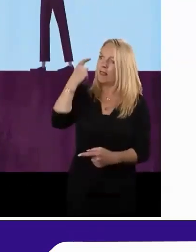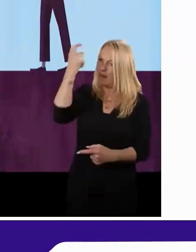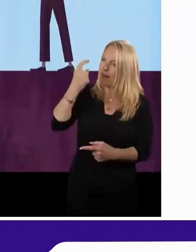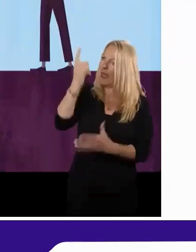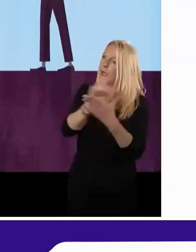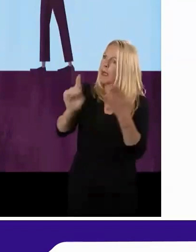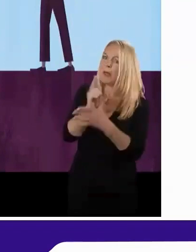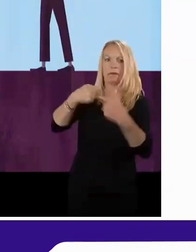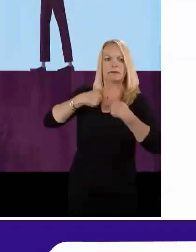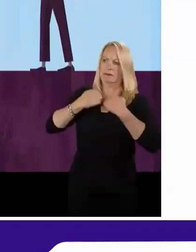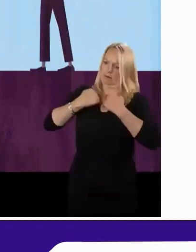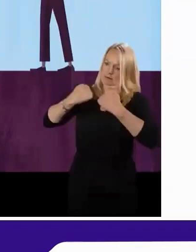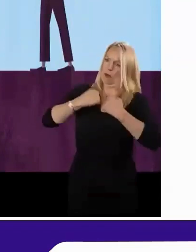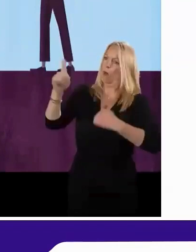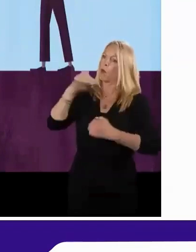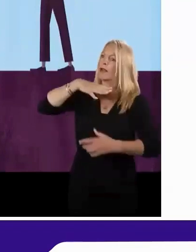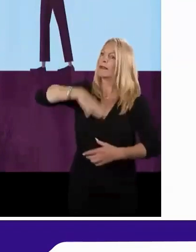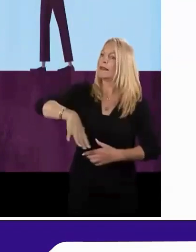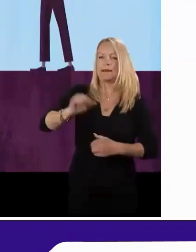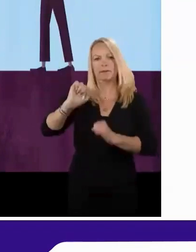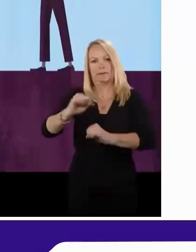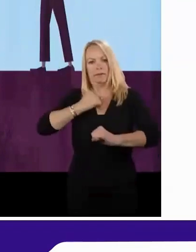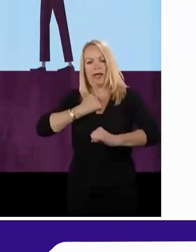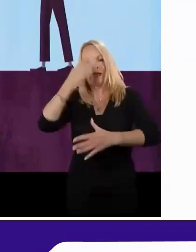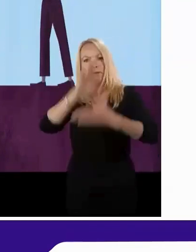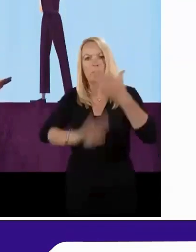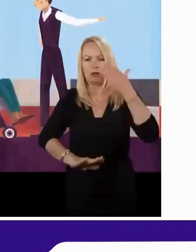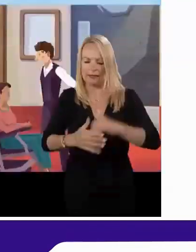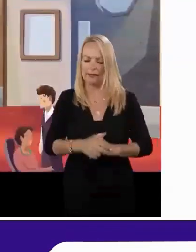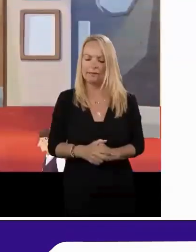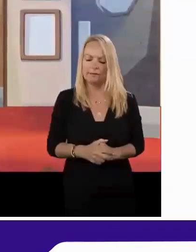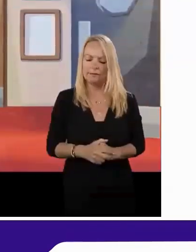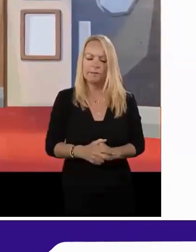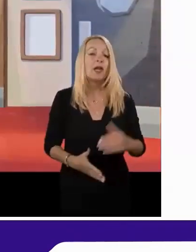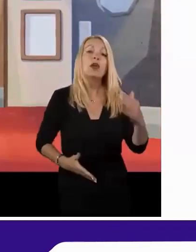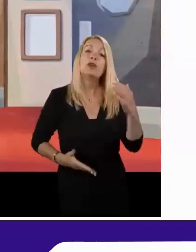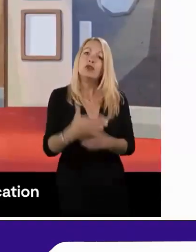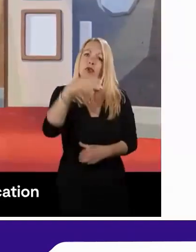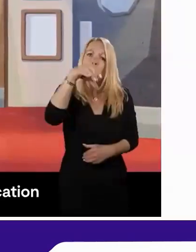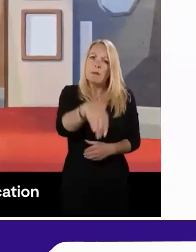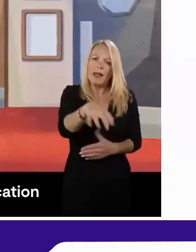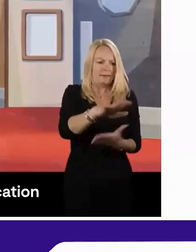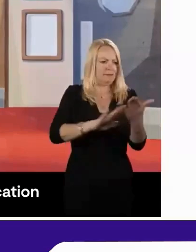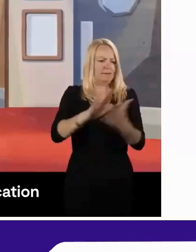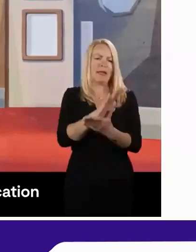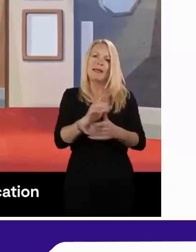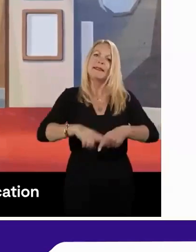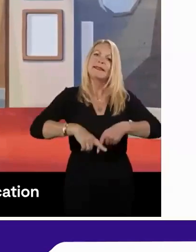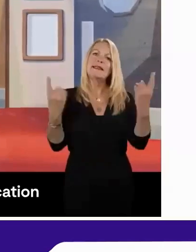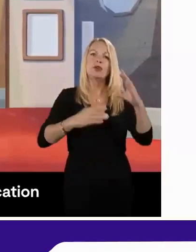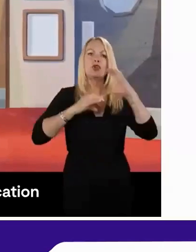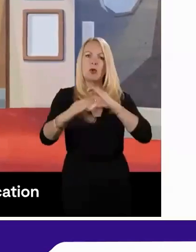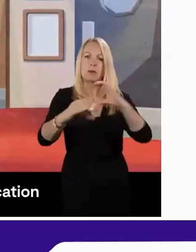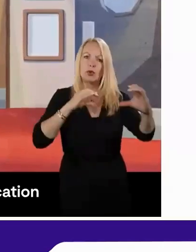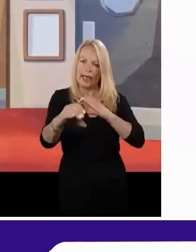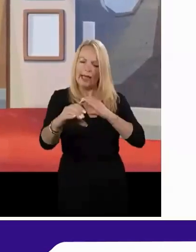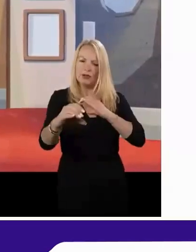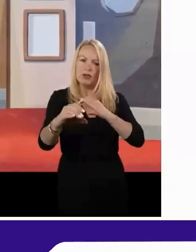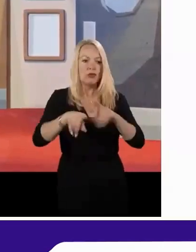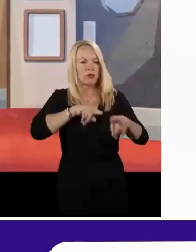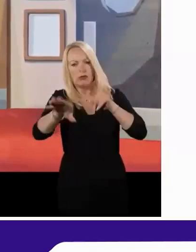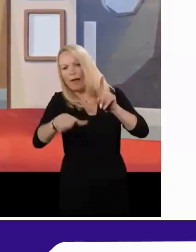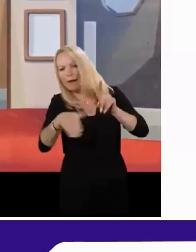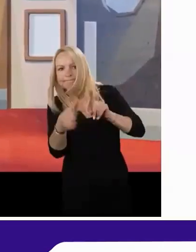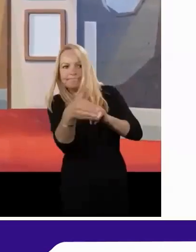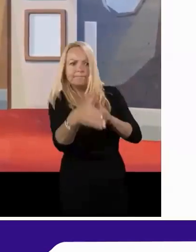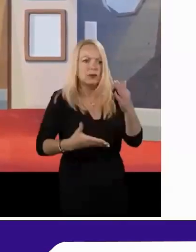thought about as part of the overall experience. When we're somewhere unfamiliar, we have to rely on different types of communication